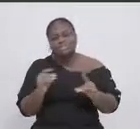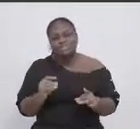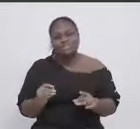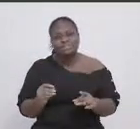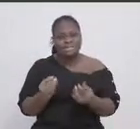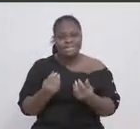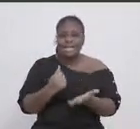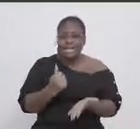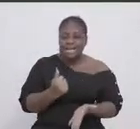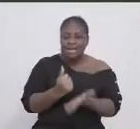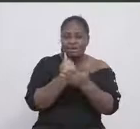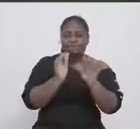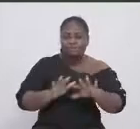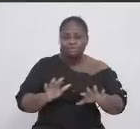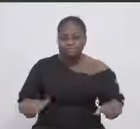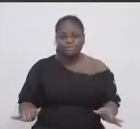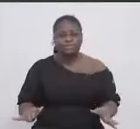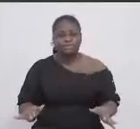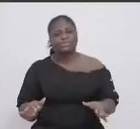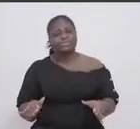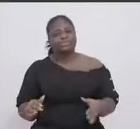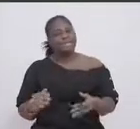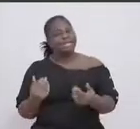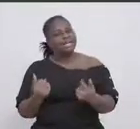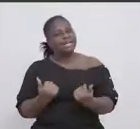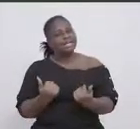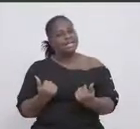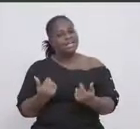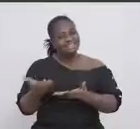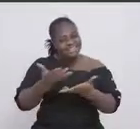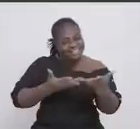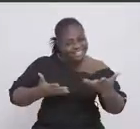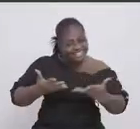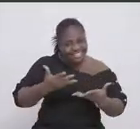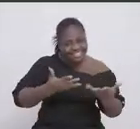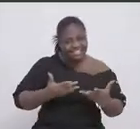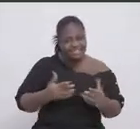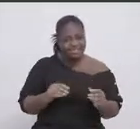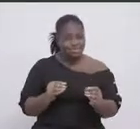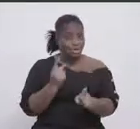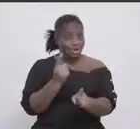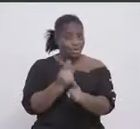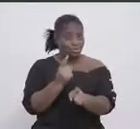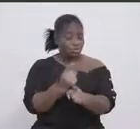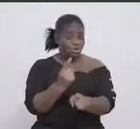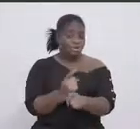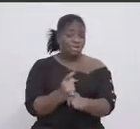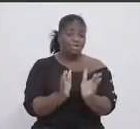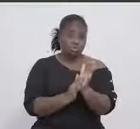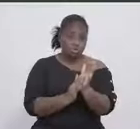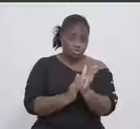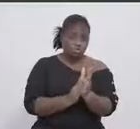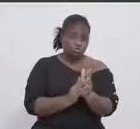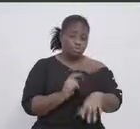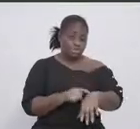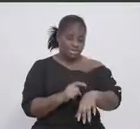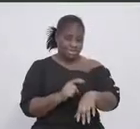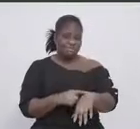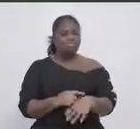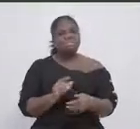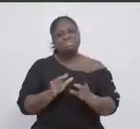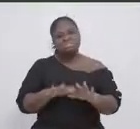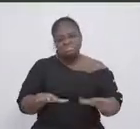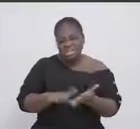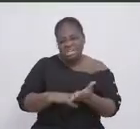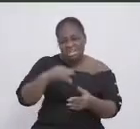school children to fun and engaging platforms, mostly after regular school sessions. Children learn